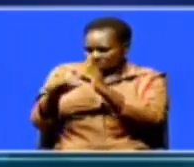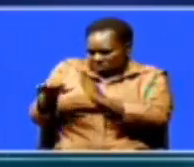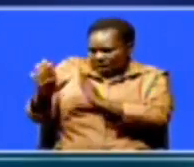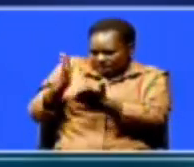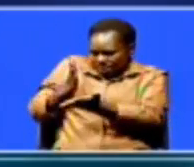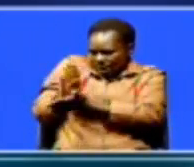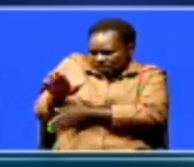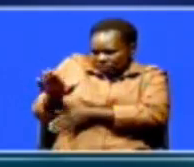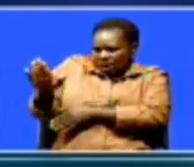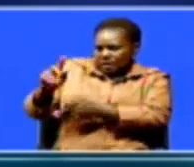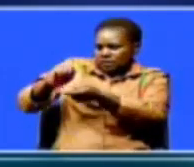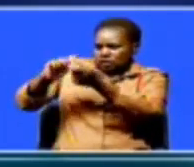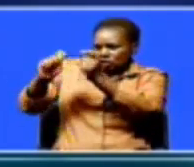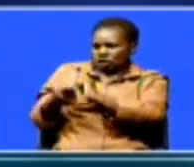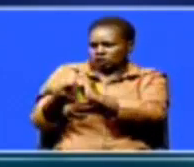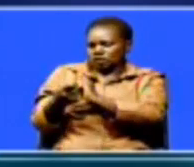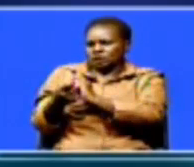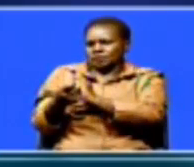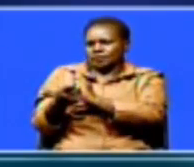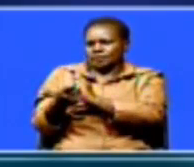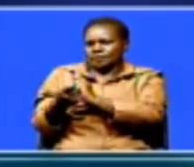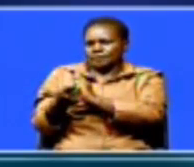them to make changes as they deem fit,